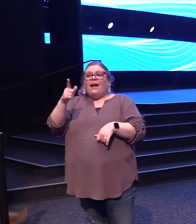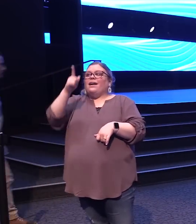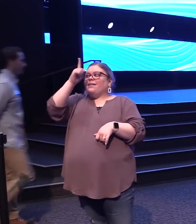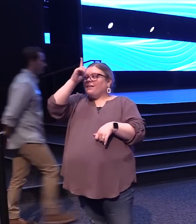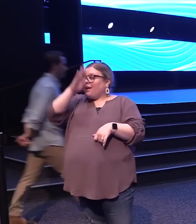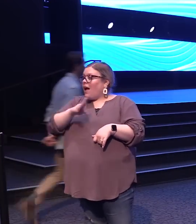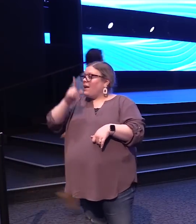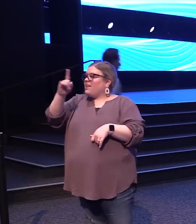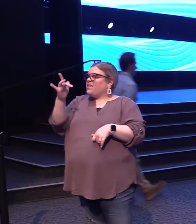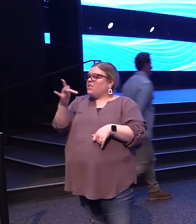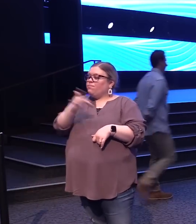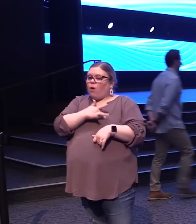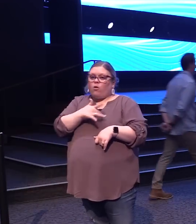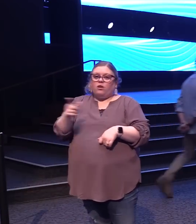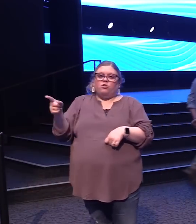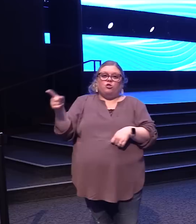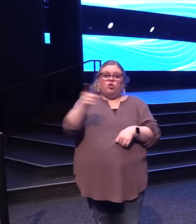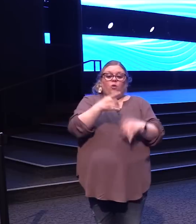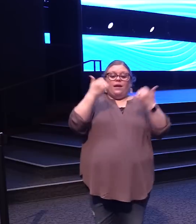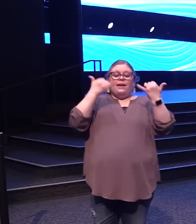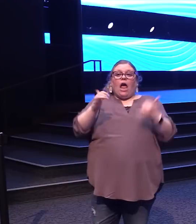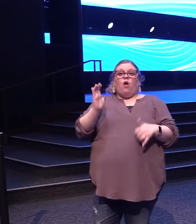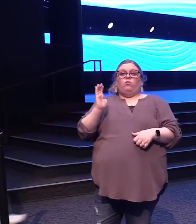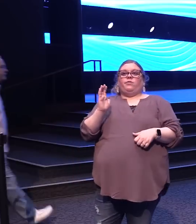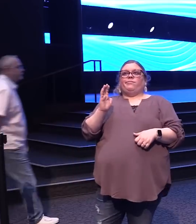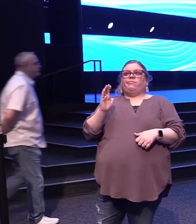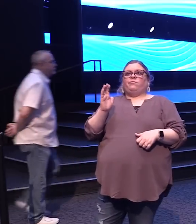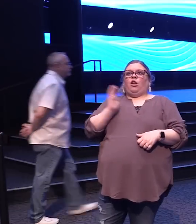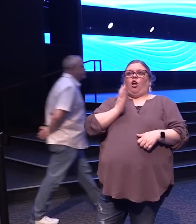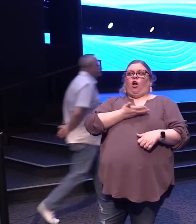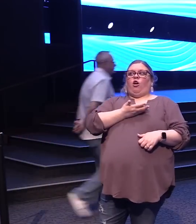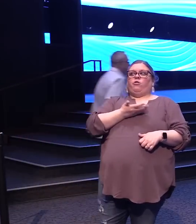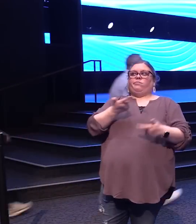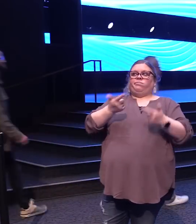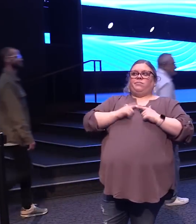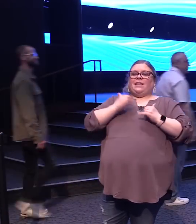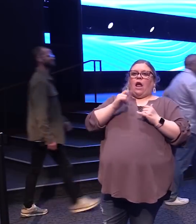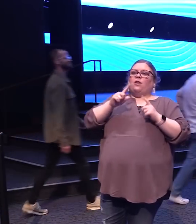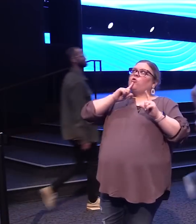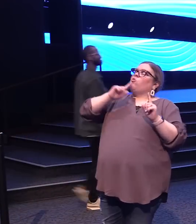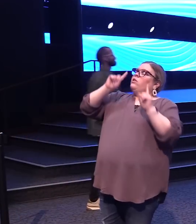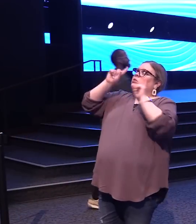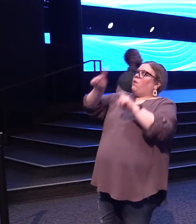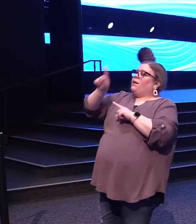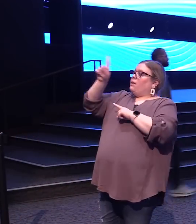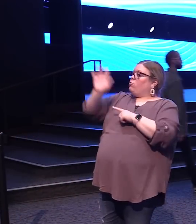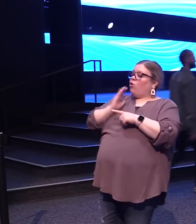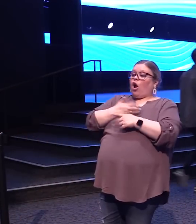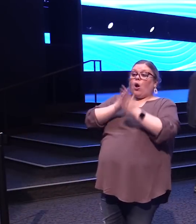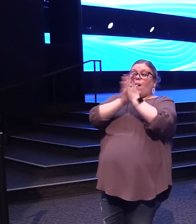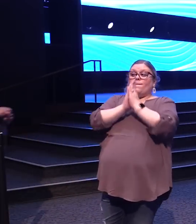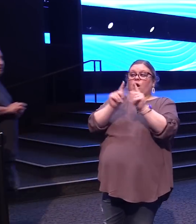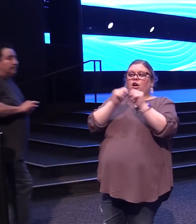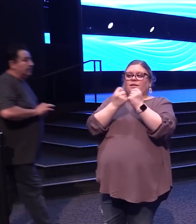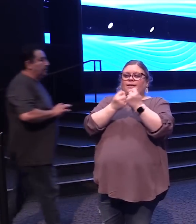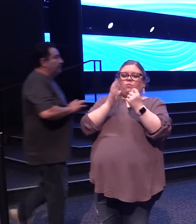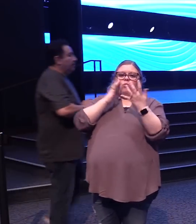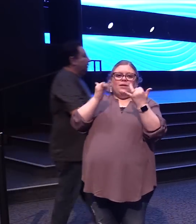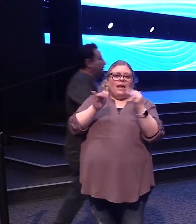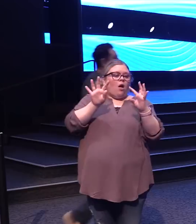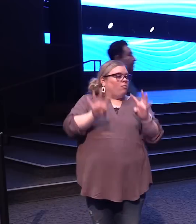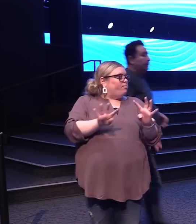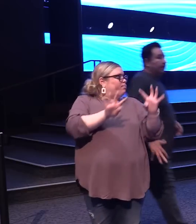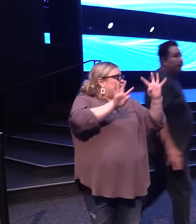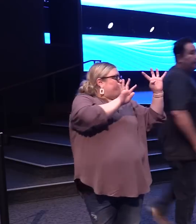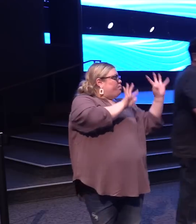has spoken, and now it's our turn to respond to Him. So I'm going to invite our prayer team forward. And if there's any need